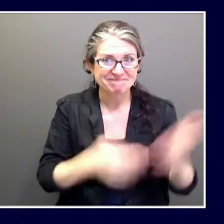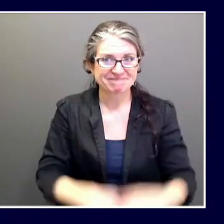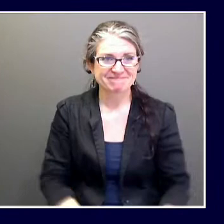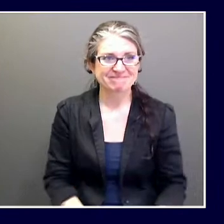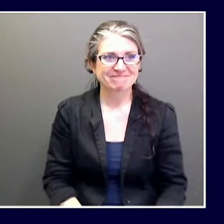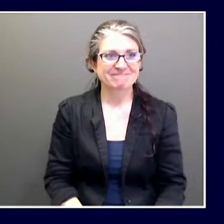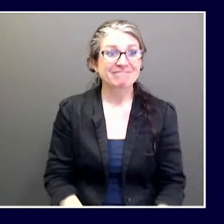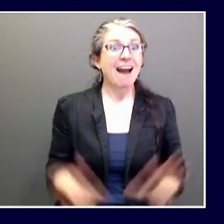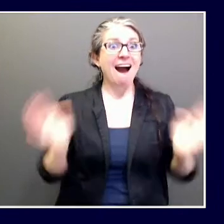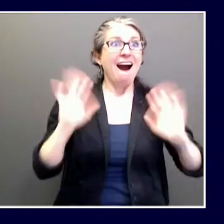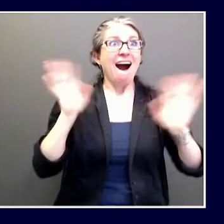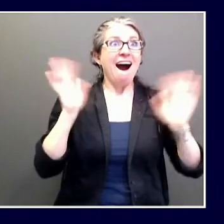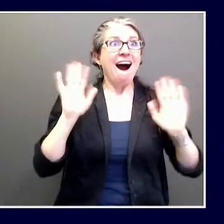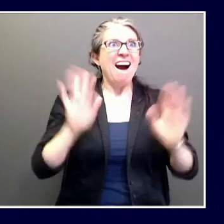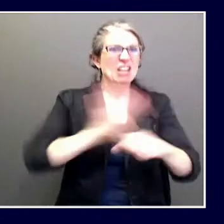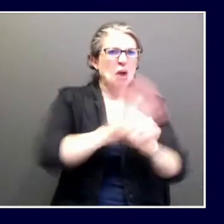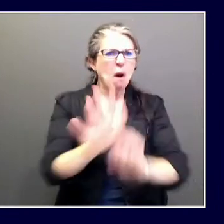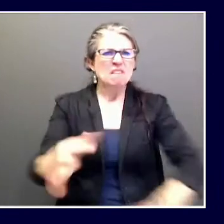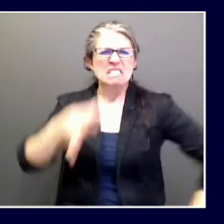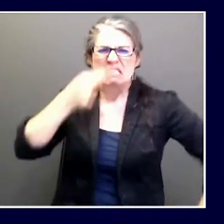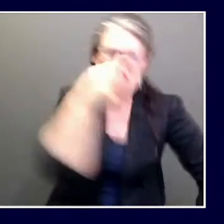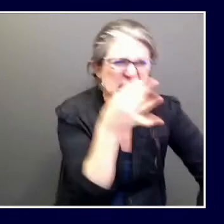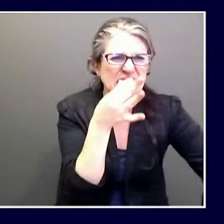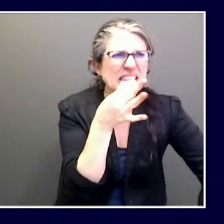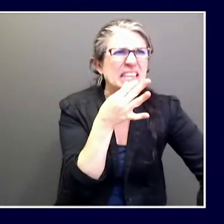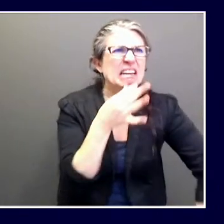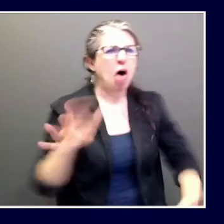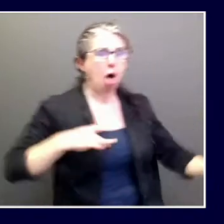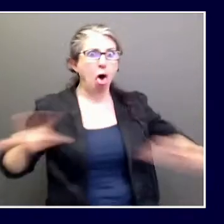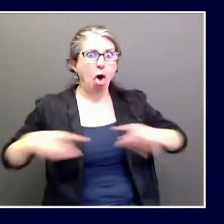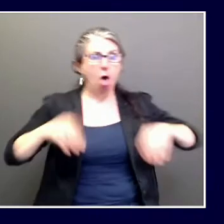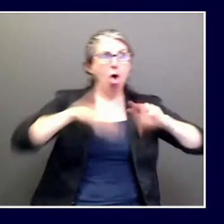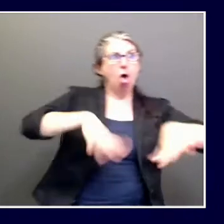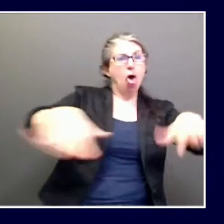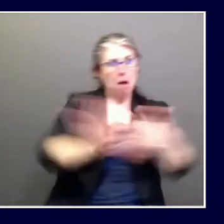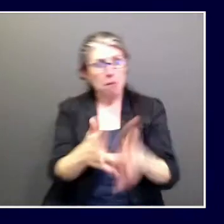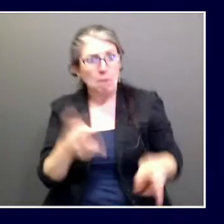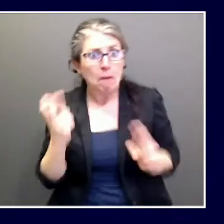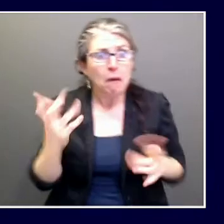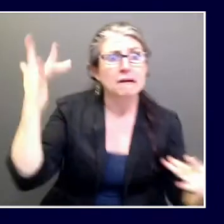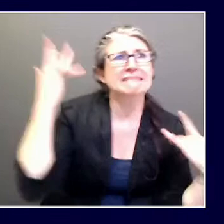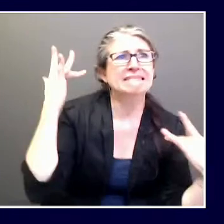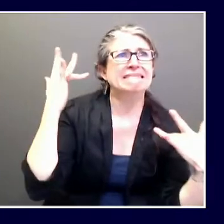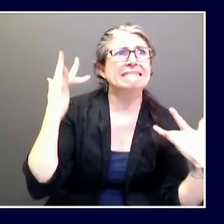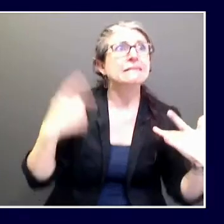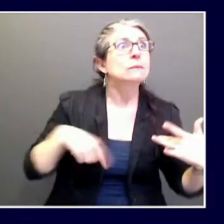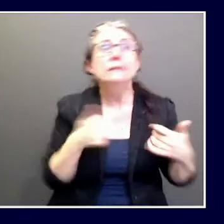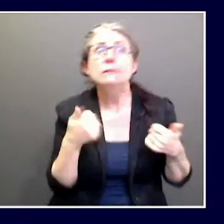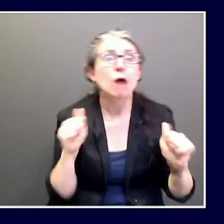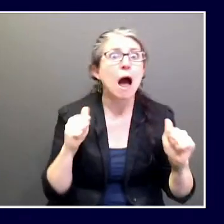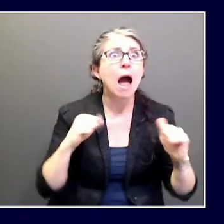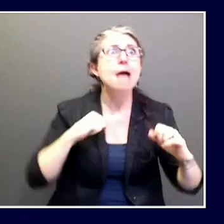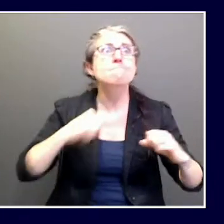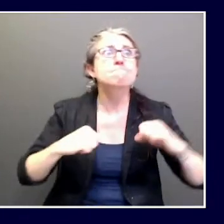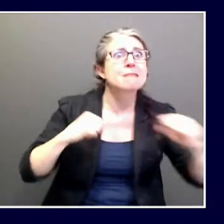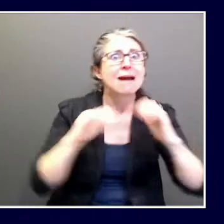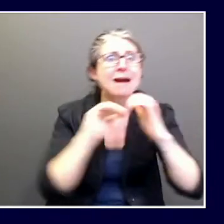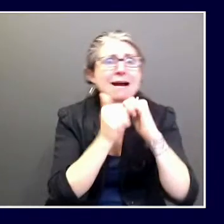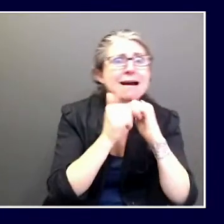COVID stinks. People are catching it and getting really sick. We use lots of stuff to keep us safe, like